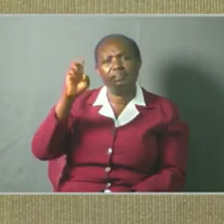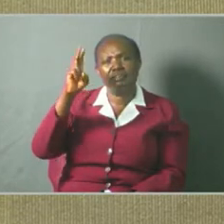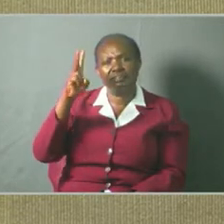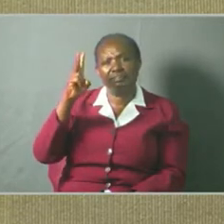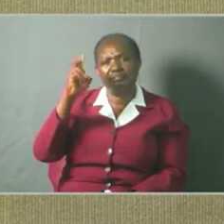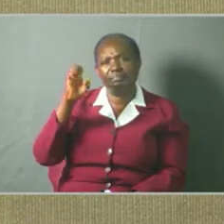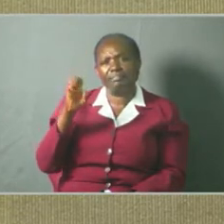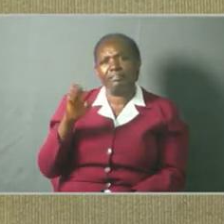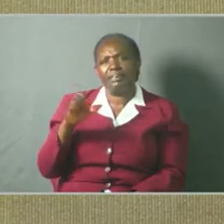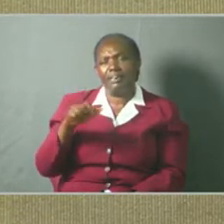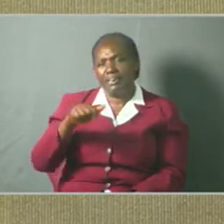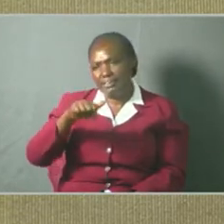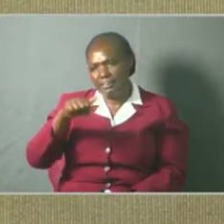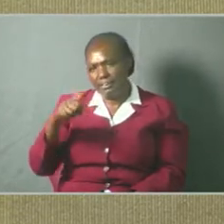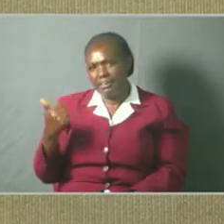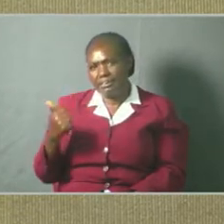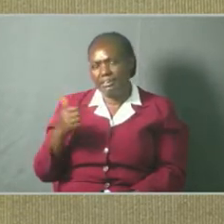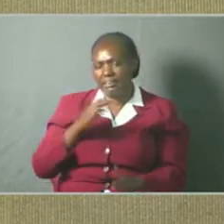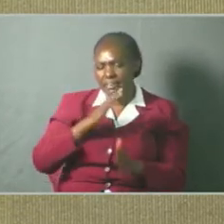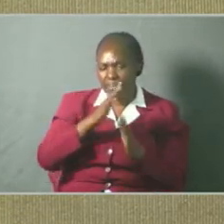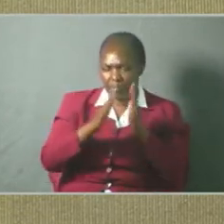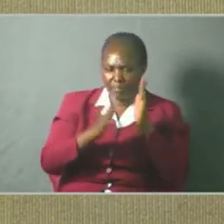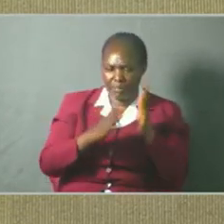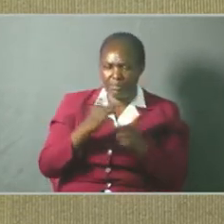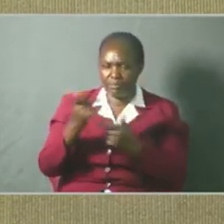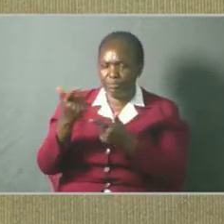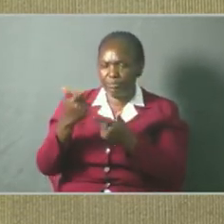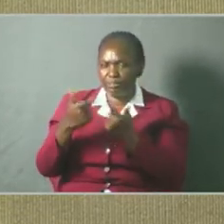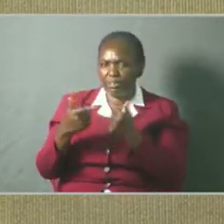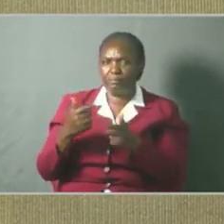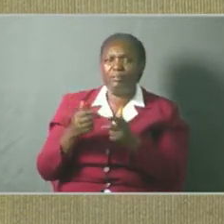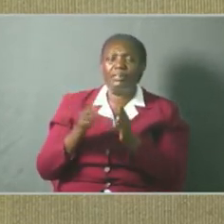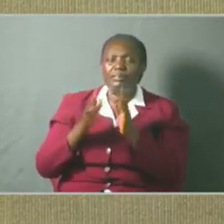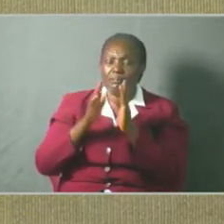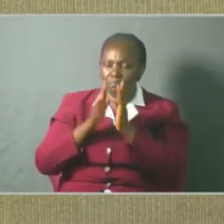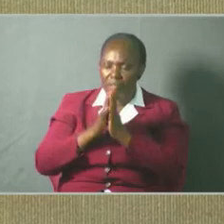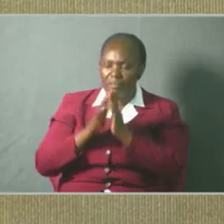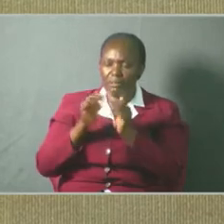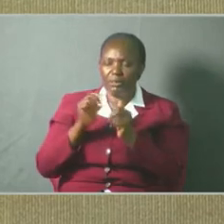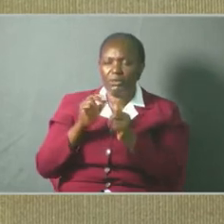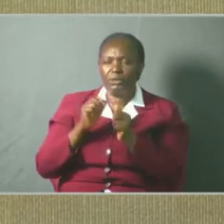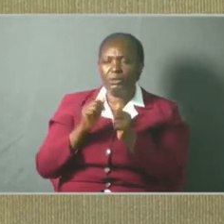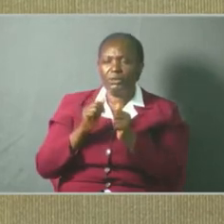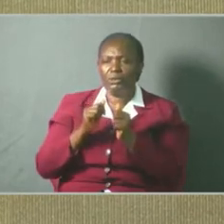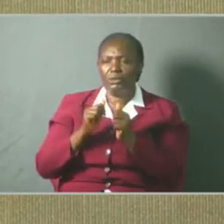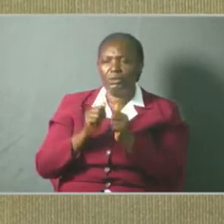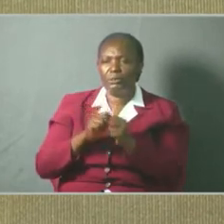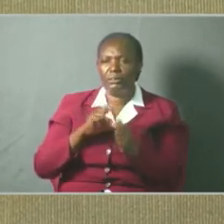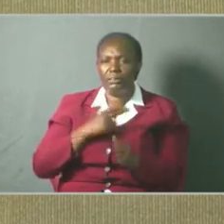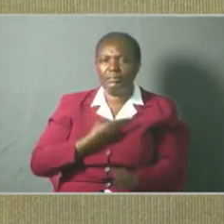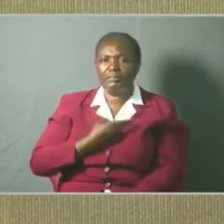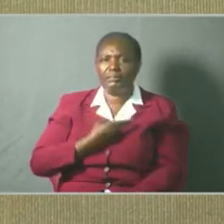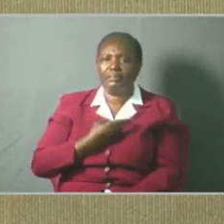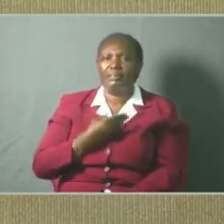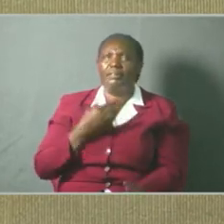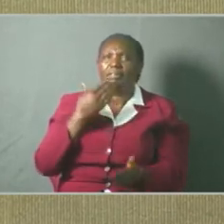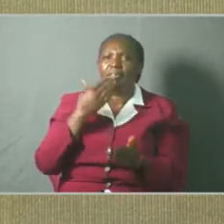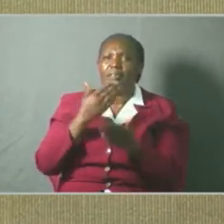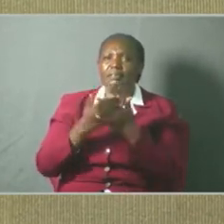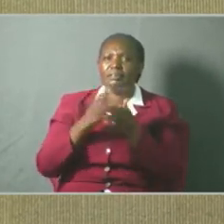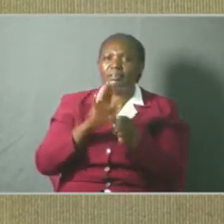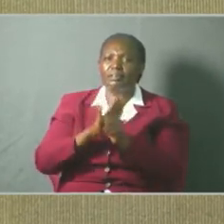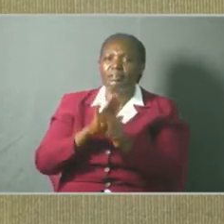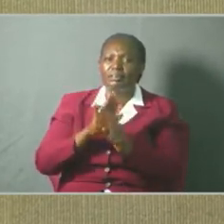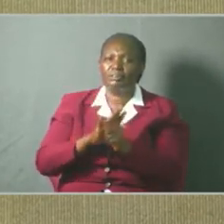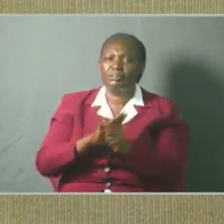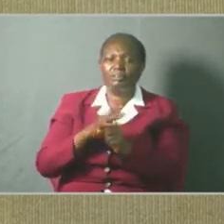of those, and we'll plan to come and just pray with you and thank the Lord for everything. So thank you so much for being